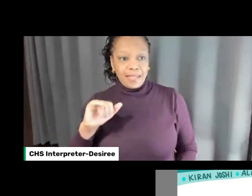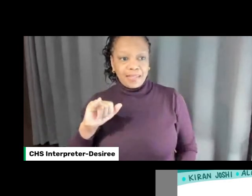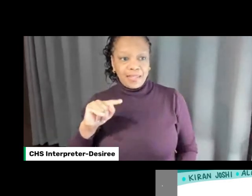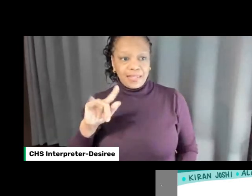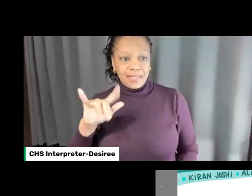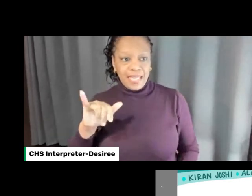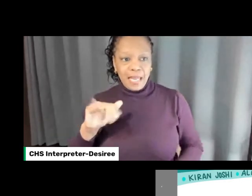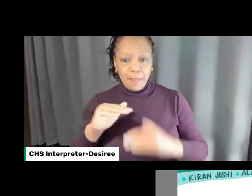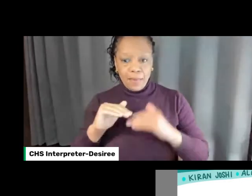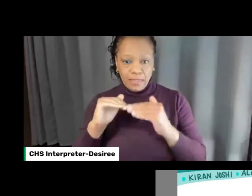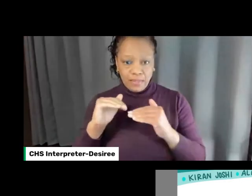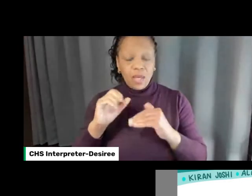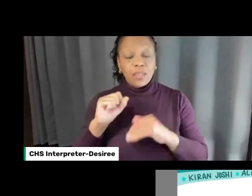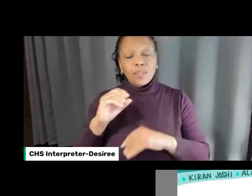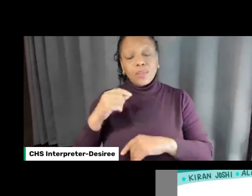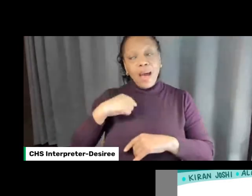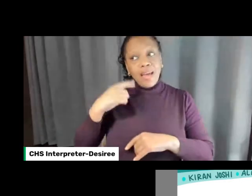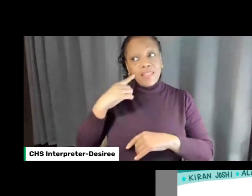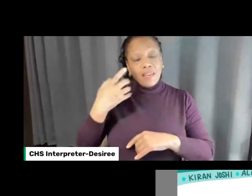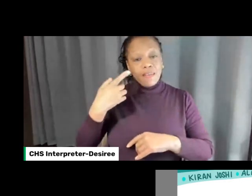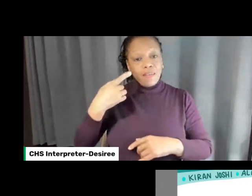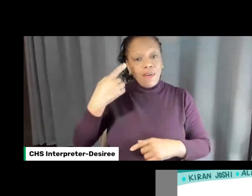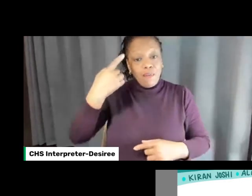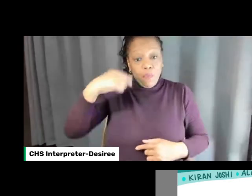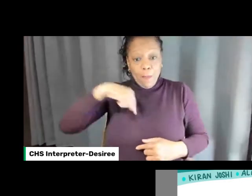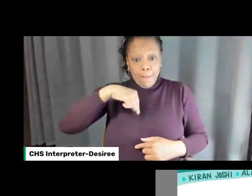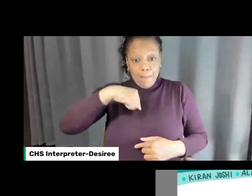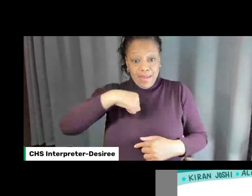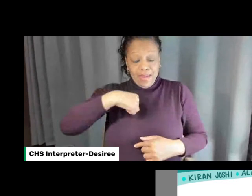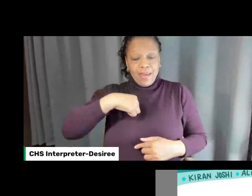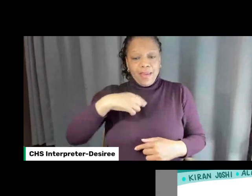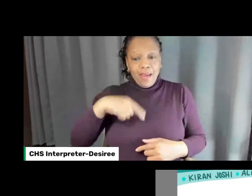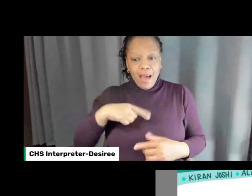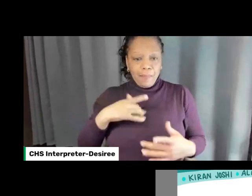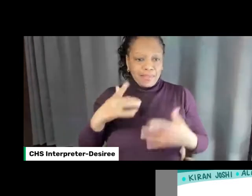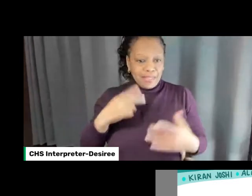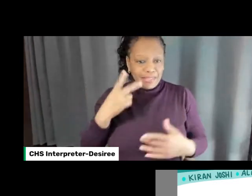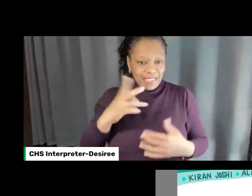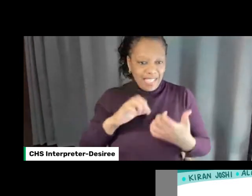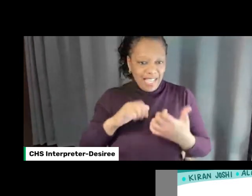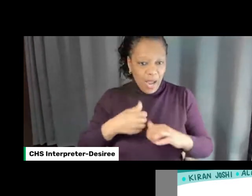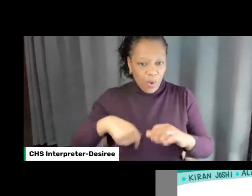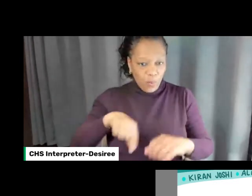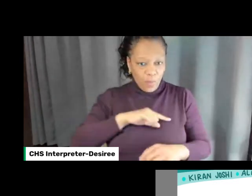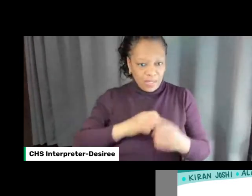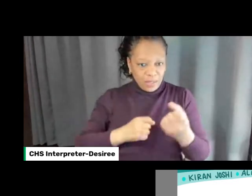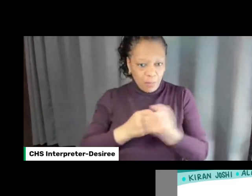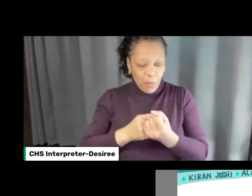I think for me, I'm just excited to see the ways that we're able to support this entire ecosystem and